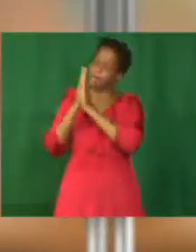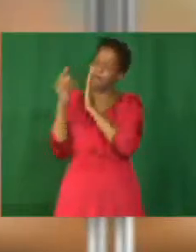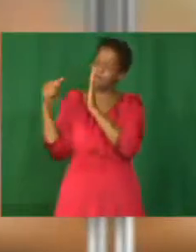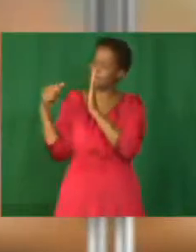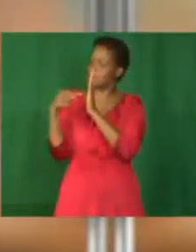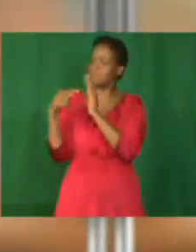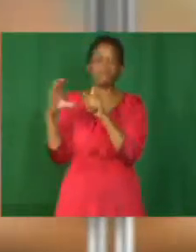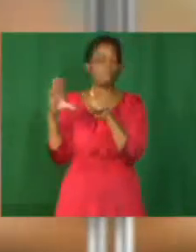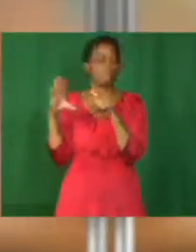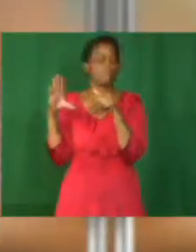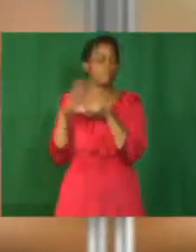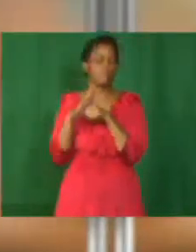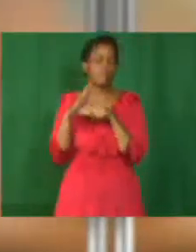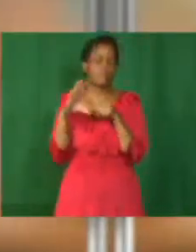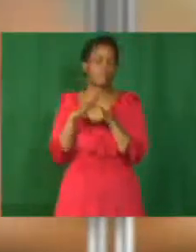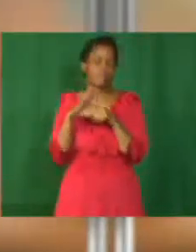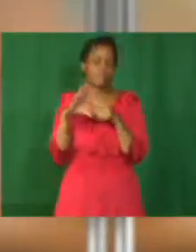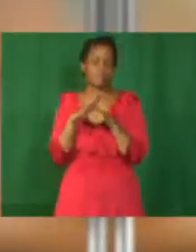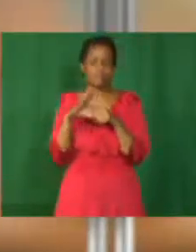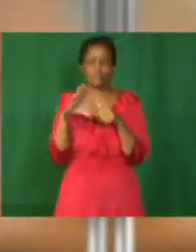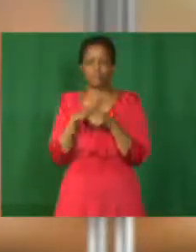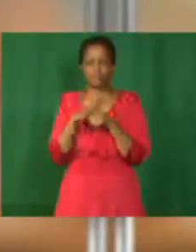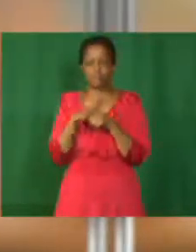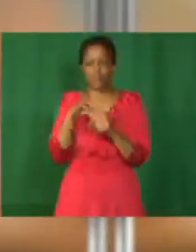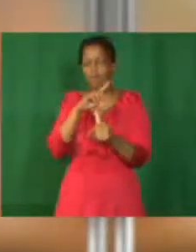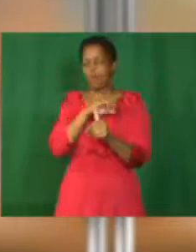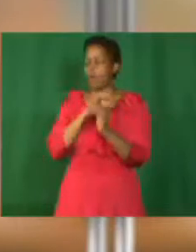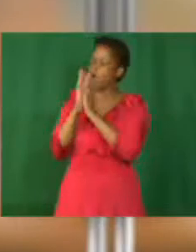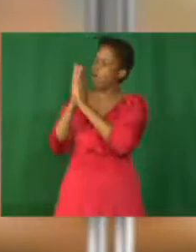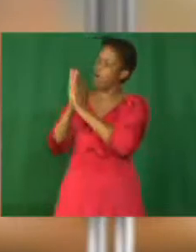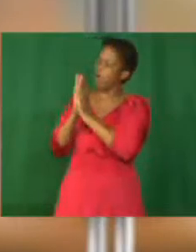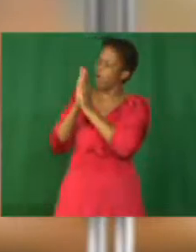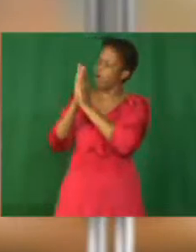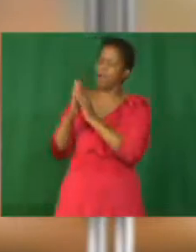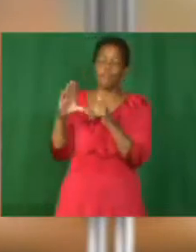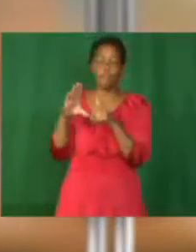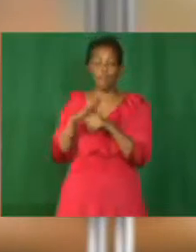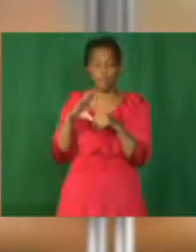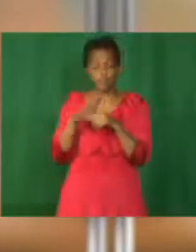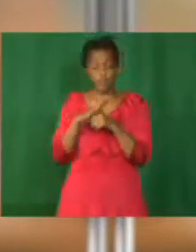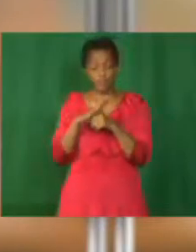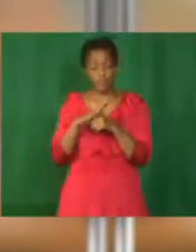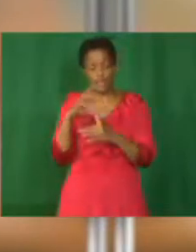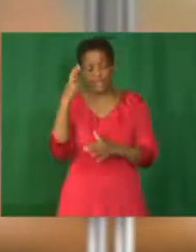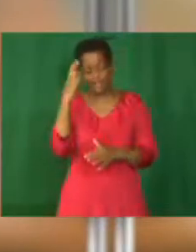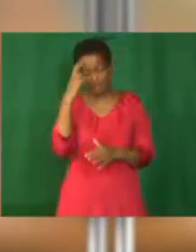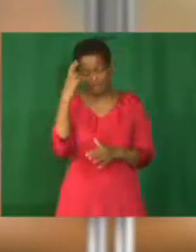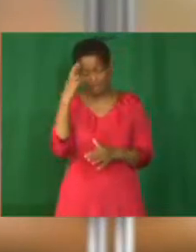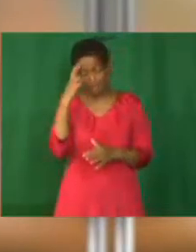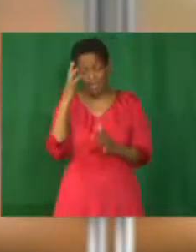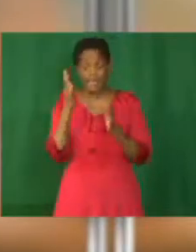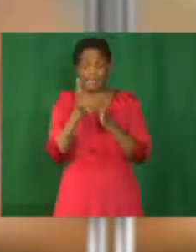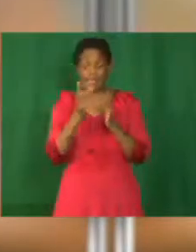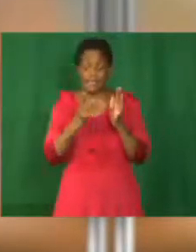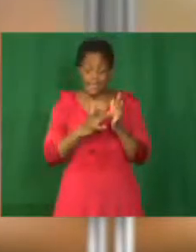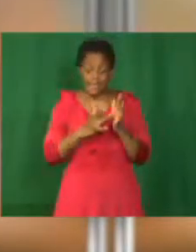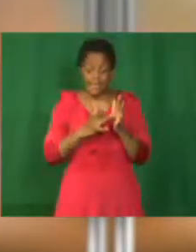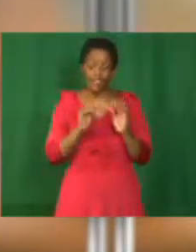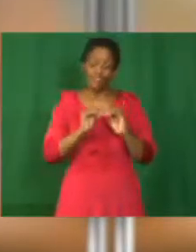prayer important? Remember that Jesus Christ taught his disciples that they should